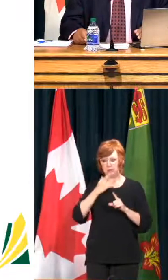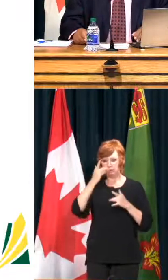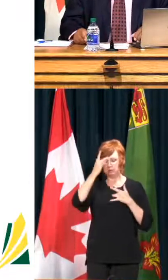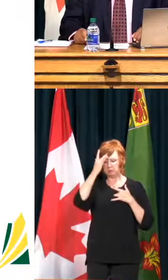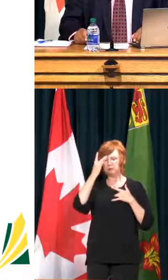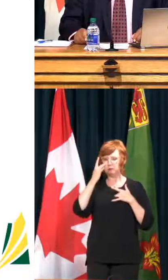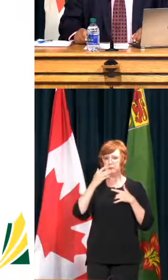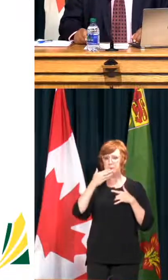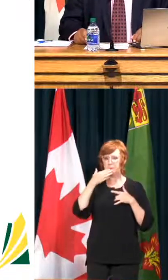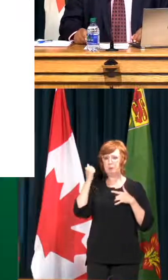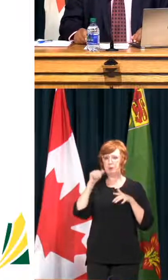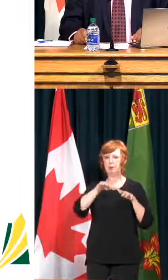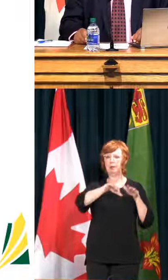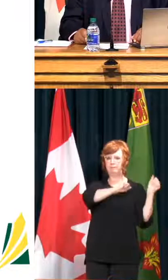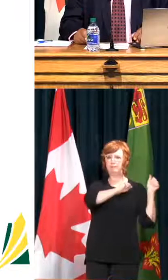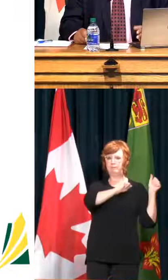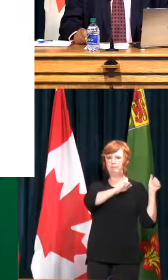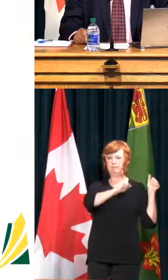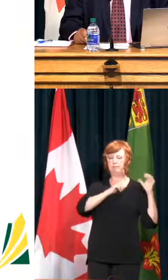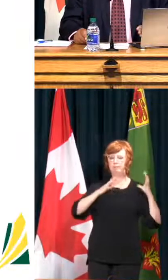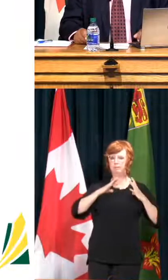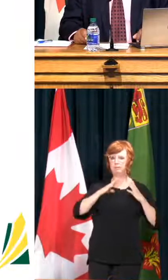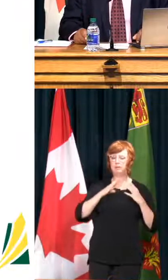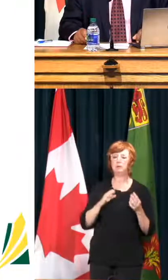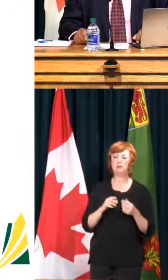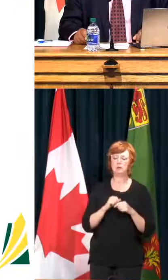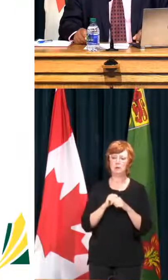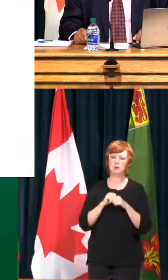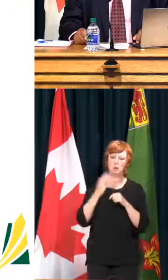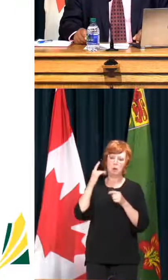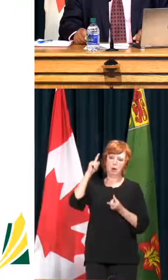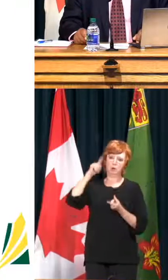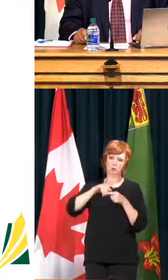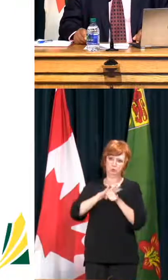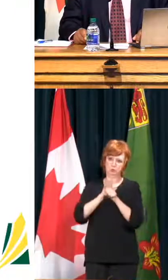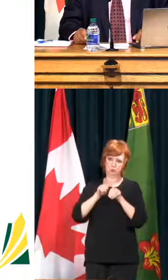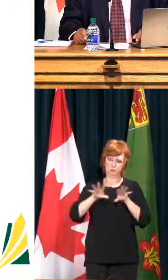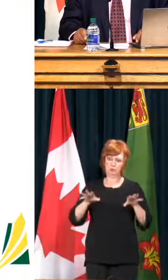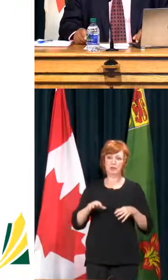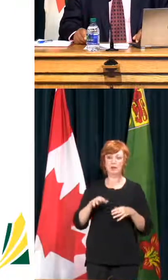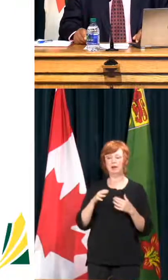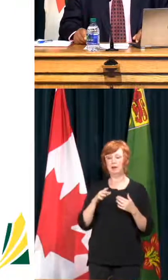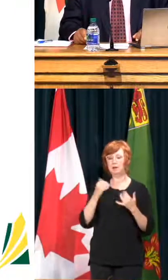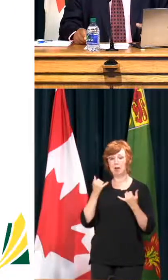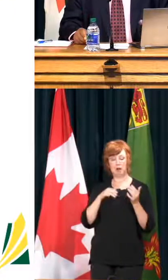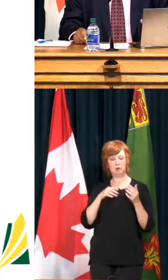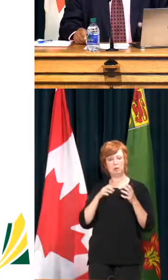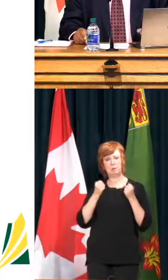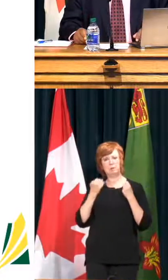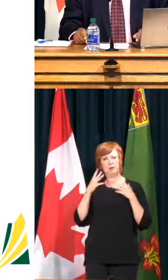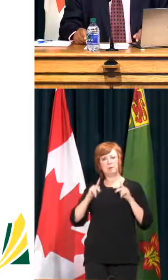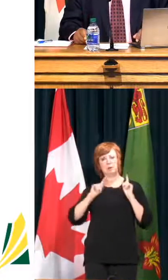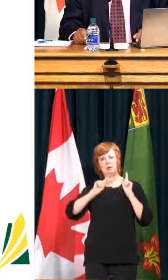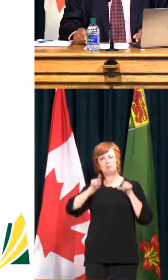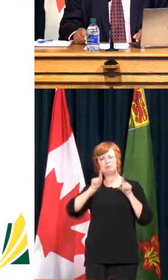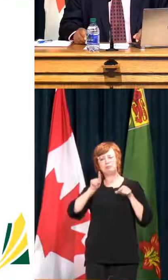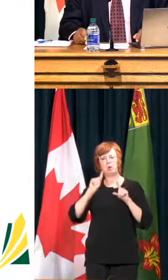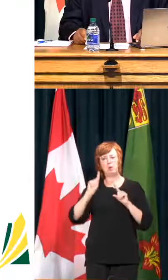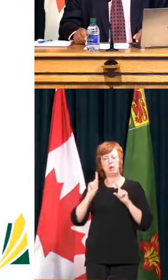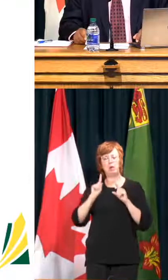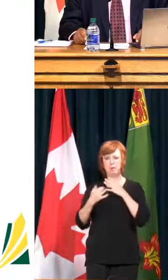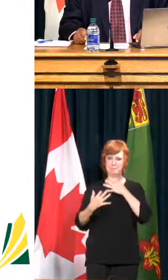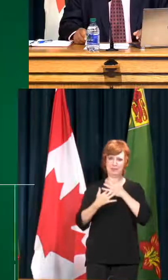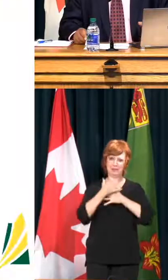Again, lots of people going to the beach on our warm days, and again, in general, people are complying